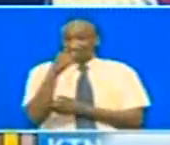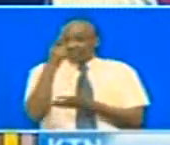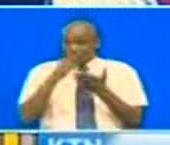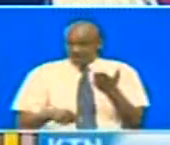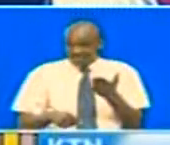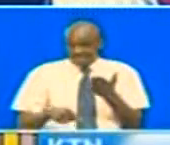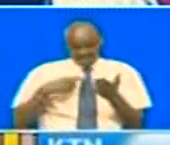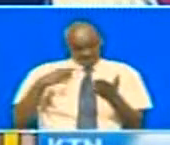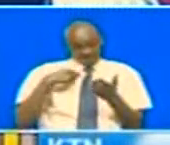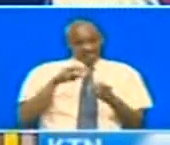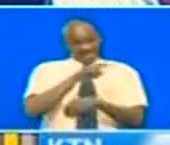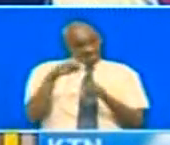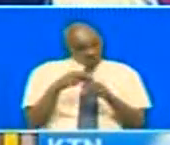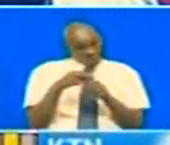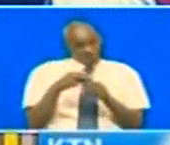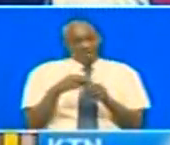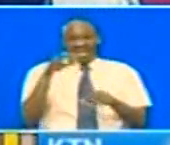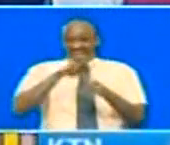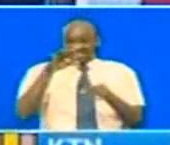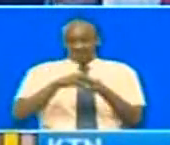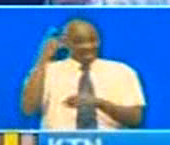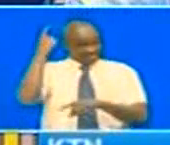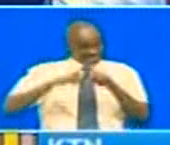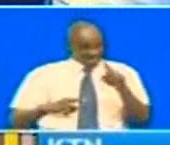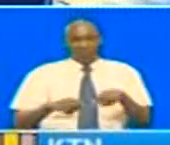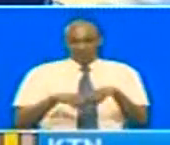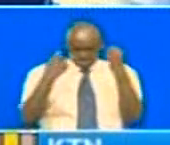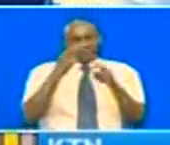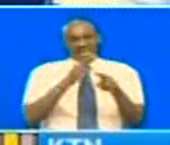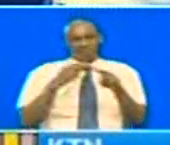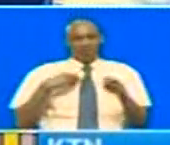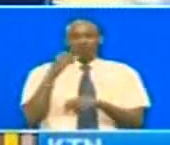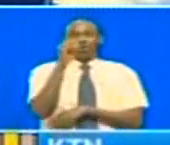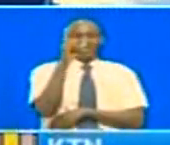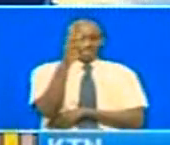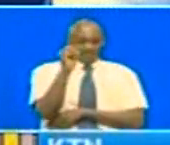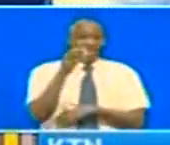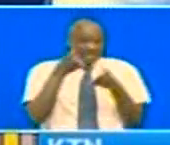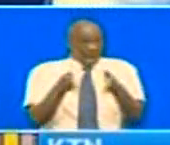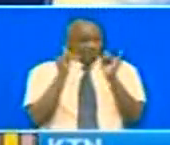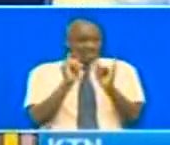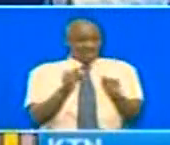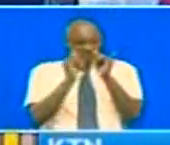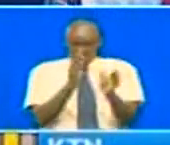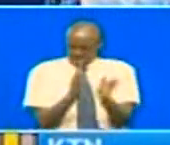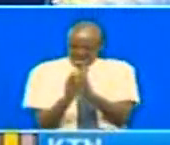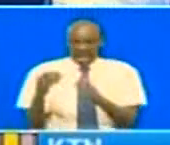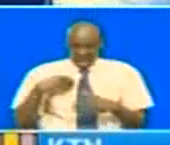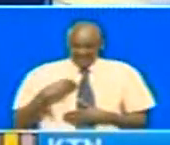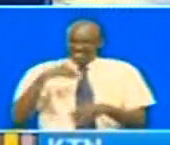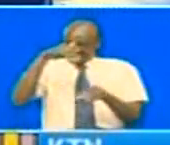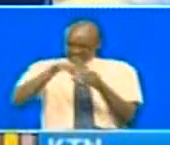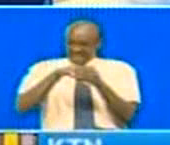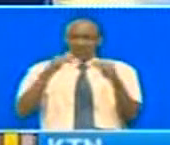botched national elections of last year tainted the image of the party, and new structures will be put in place to ensure that internal